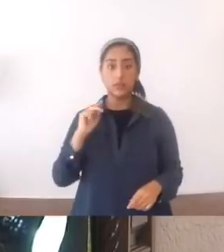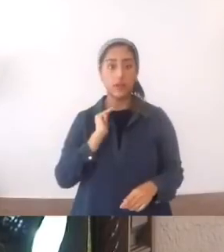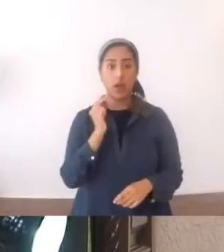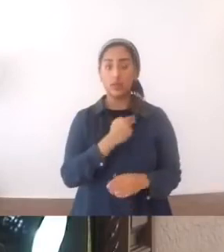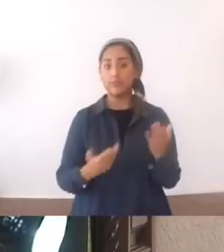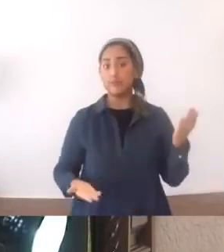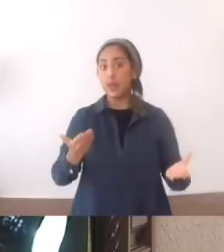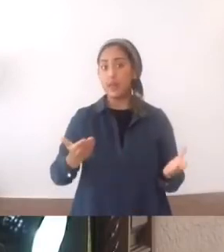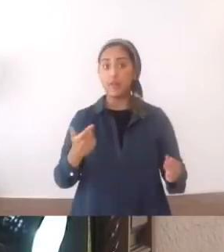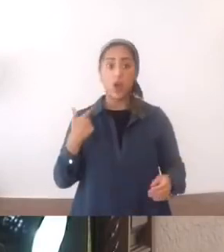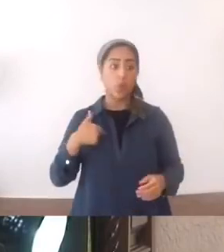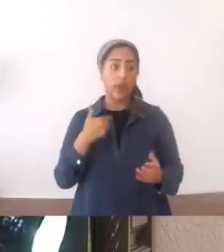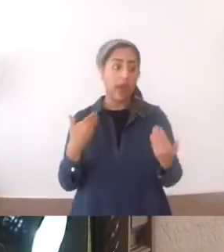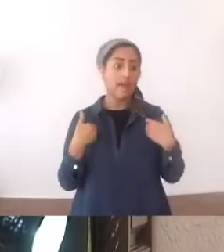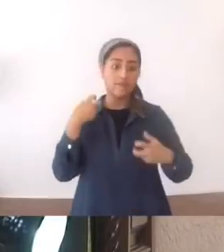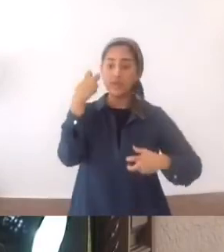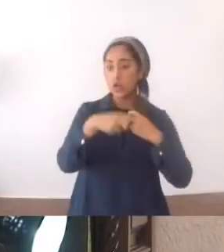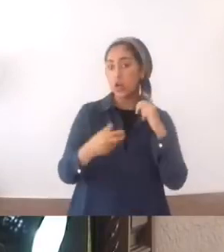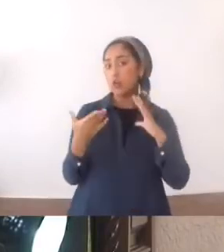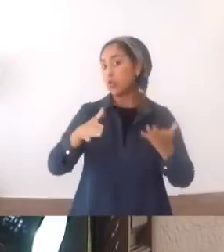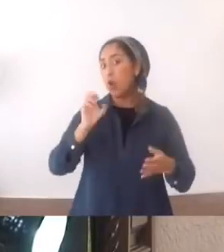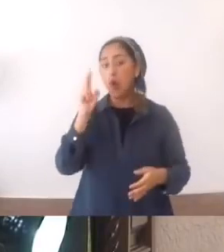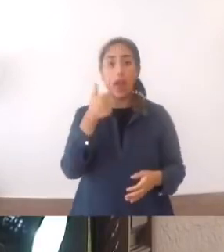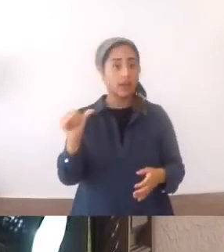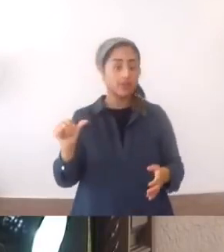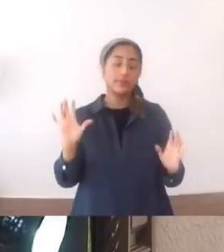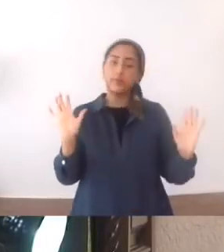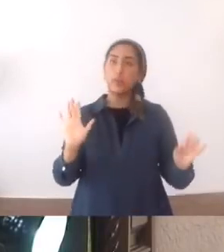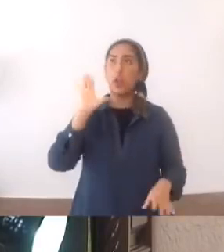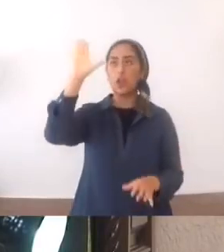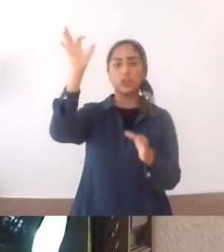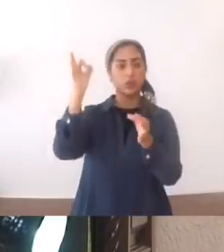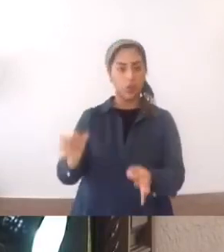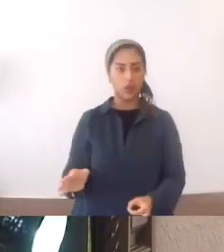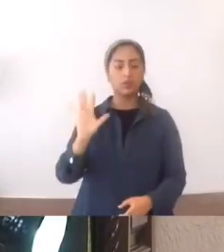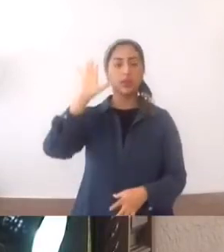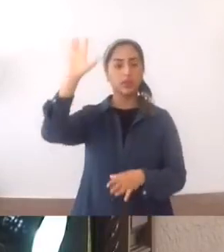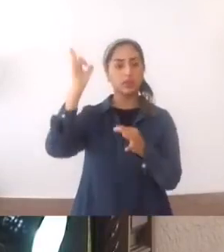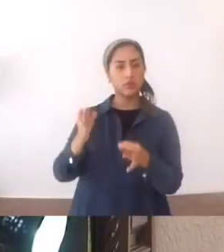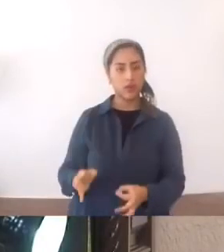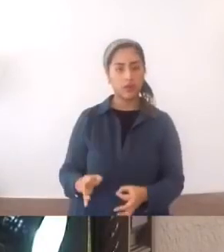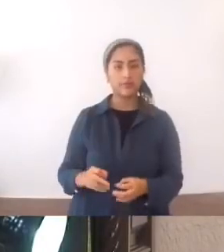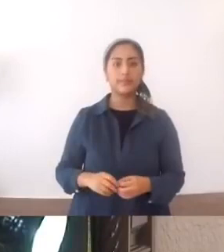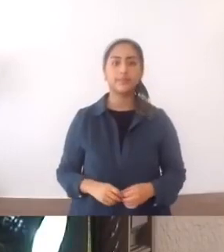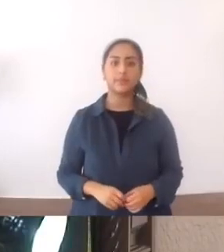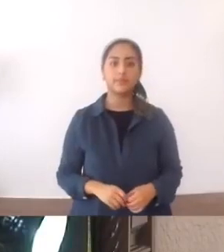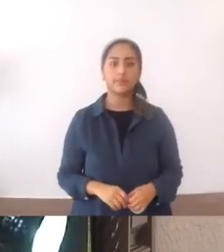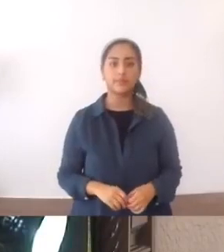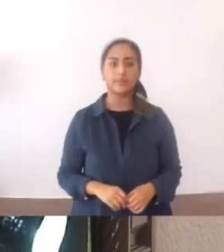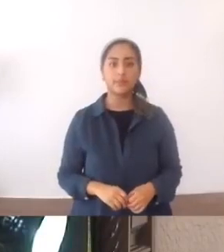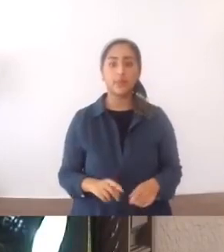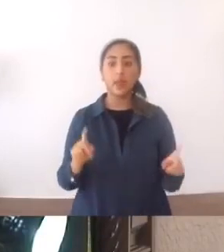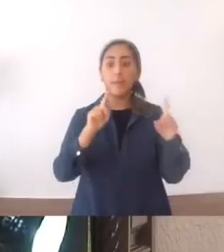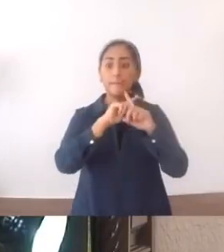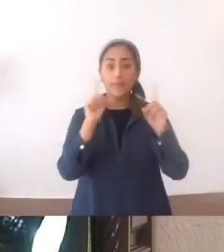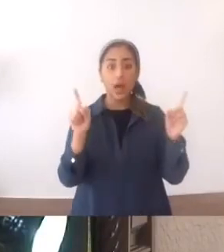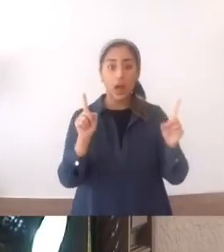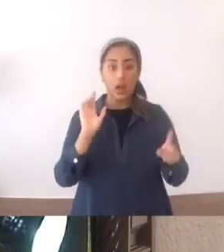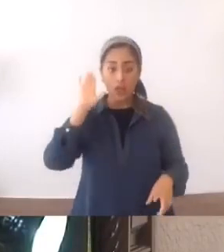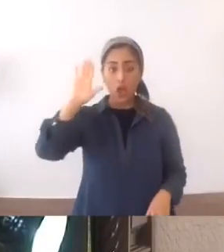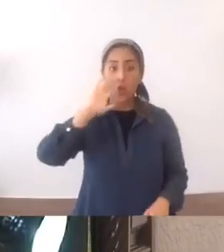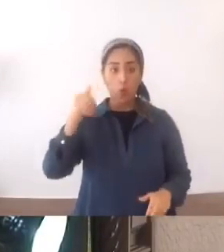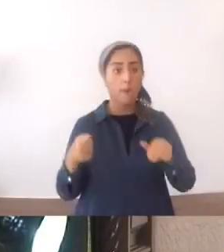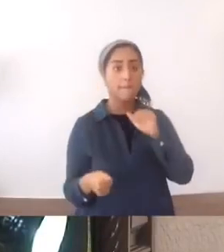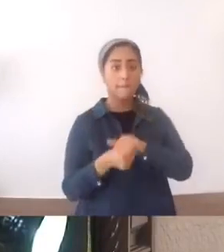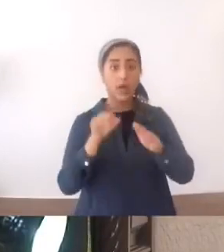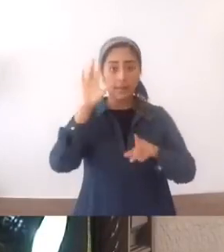allows nosotros that some of us sea mártir, could be the one bueno, that esa es su suffers, voluntad, será su voluntad. well, that is going to be His will.